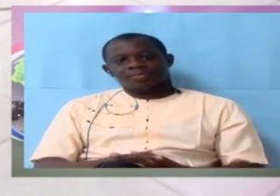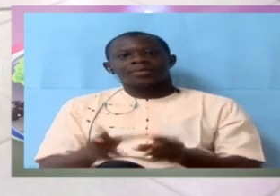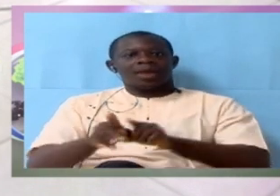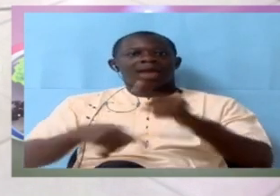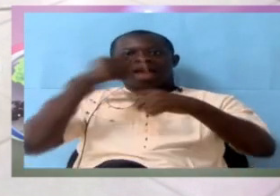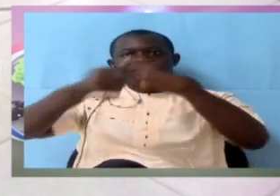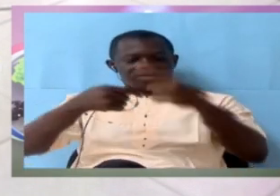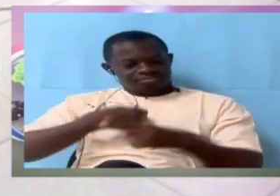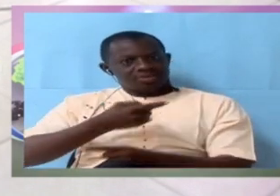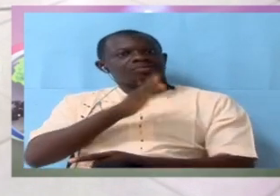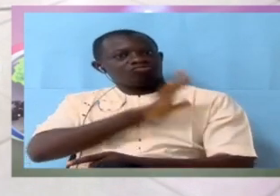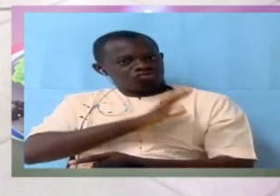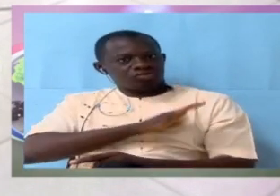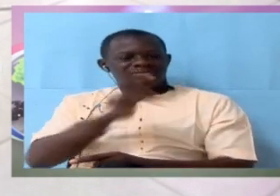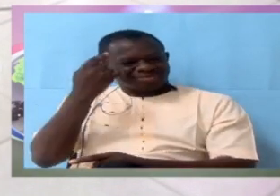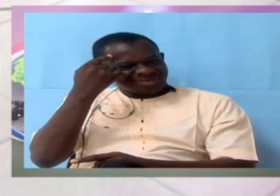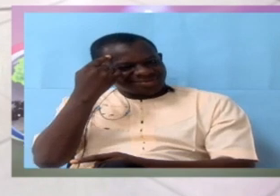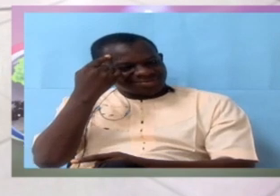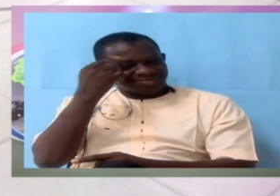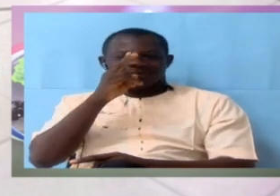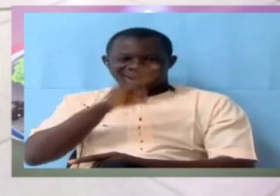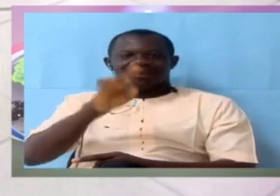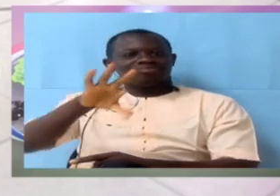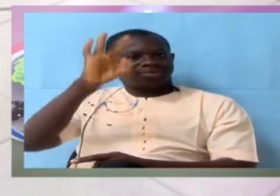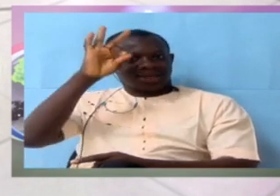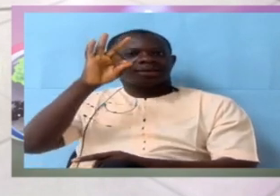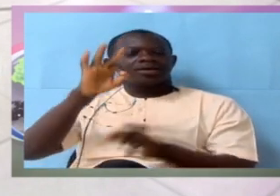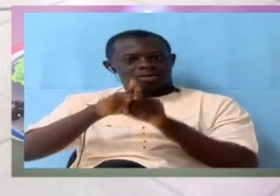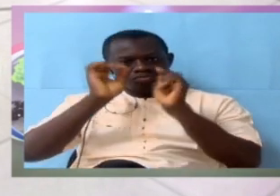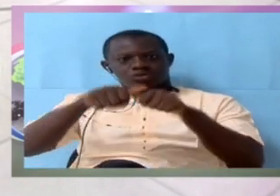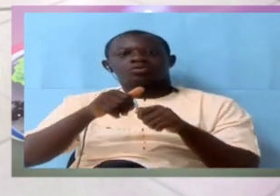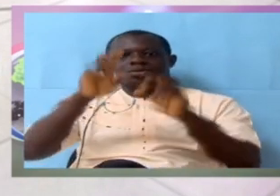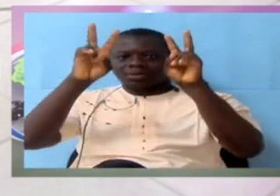After that, I also decided to be tested.